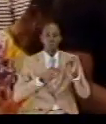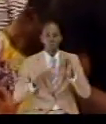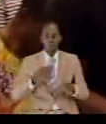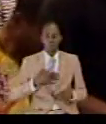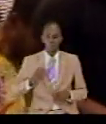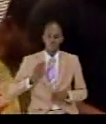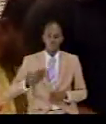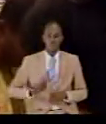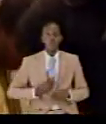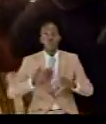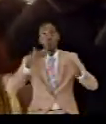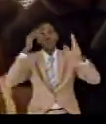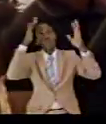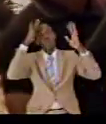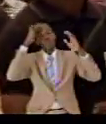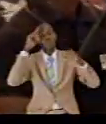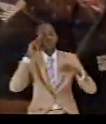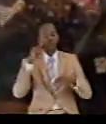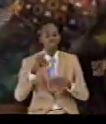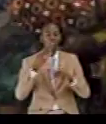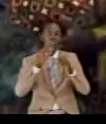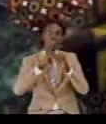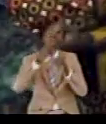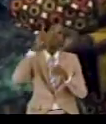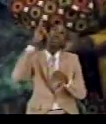Hope thou in God.